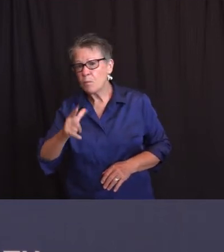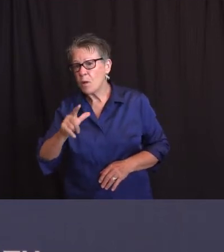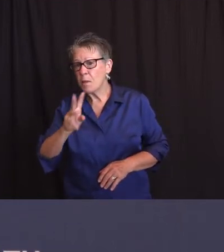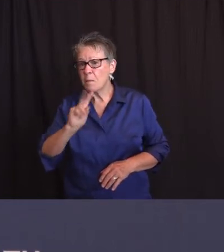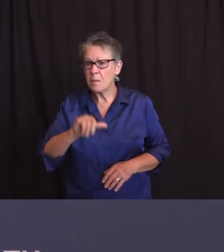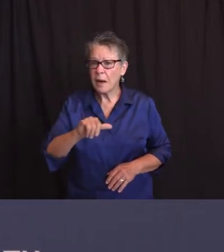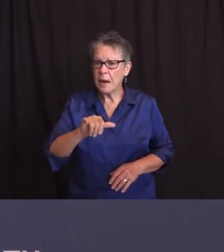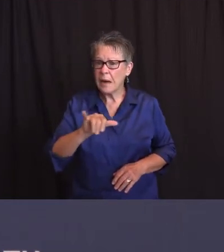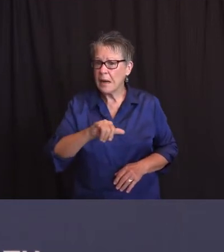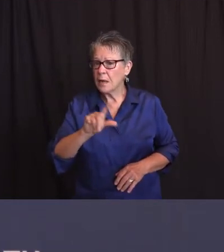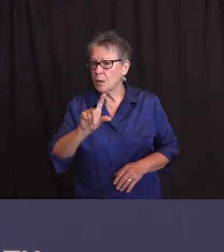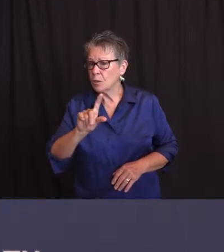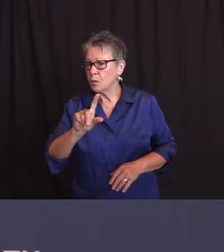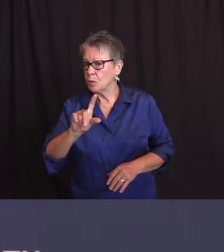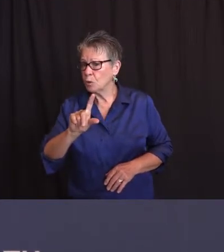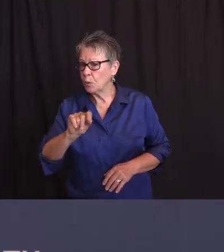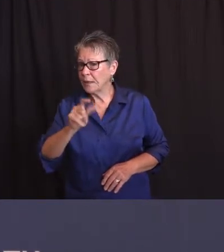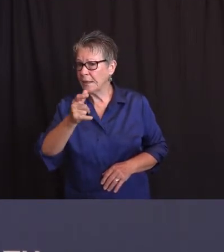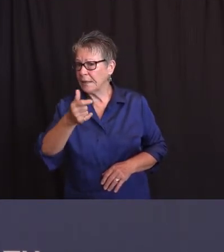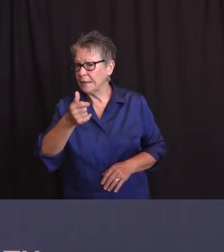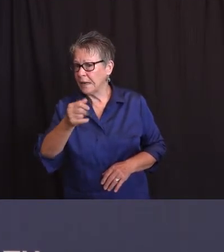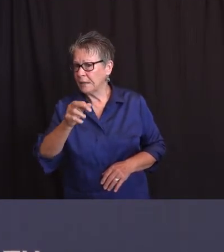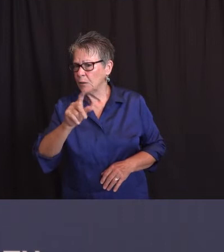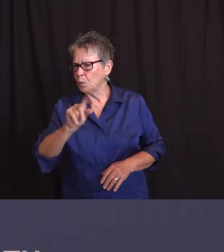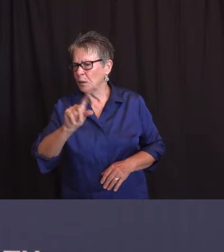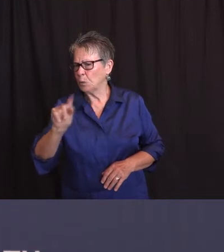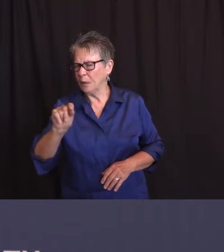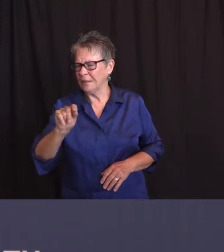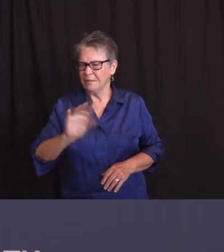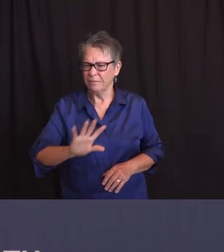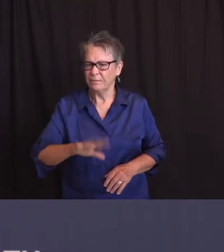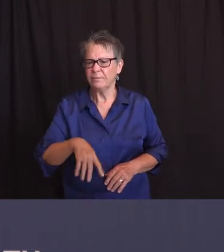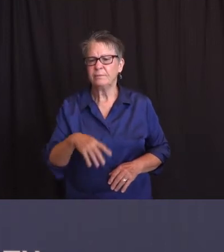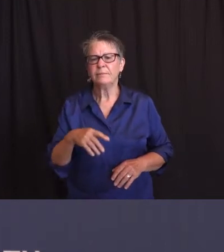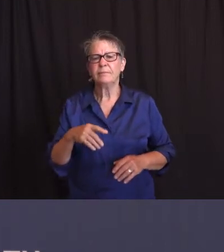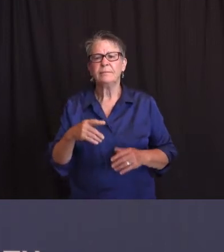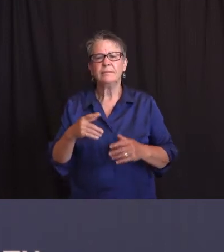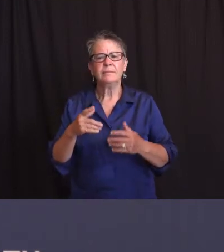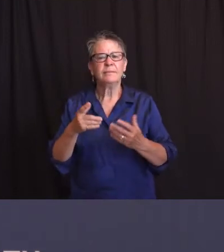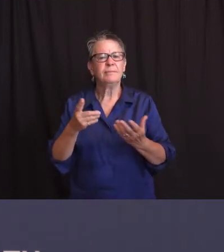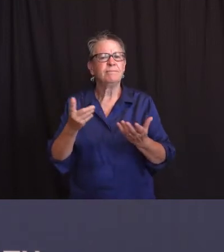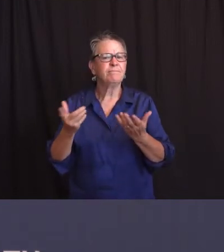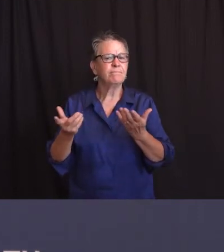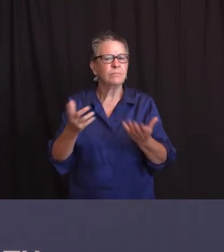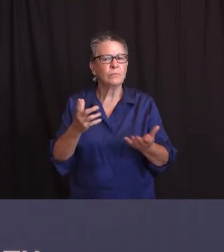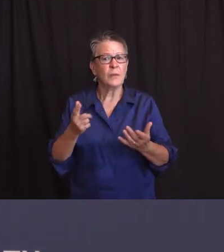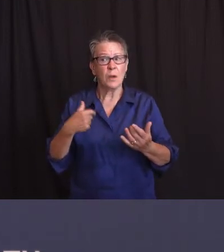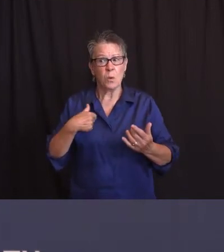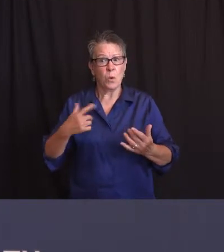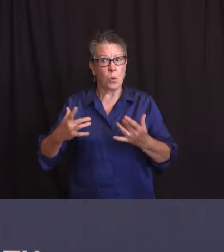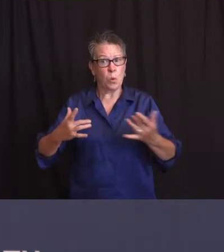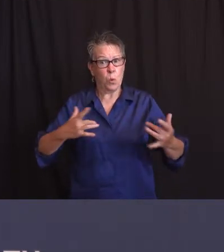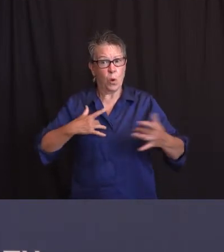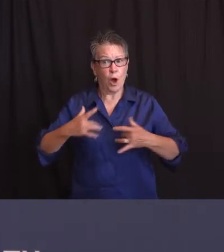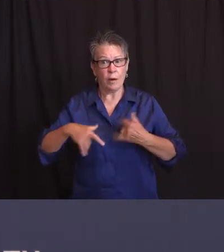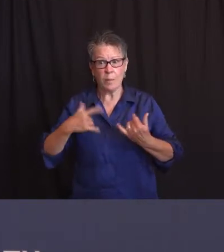the worried well, remember that phrase? We haven't used that in a while. The worried well should not be getting tested because we